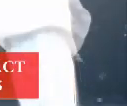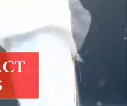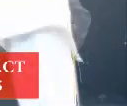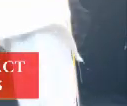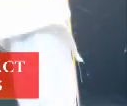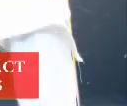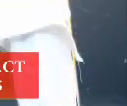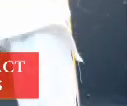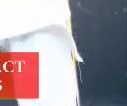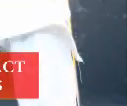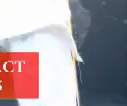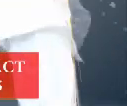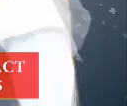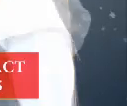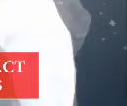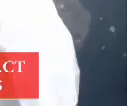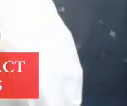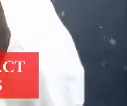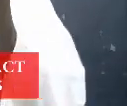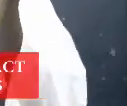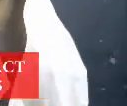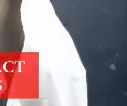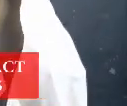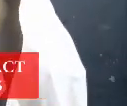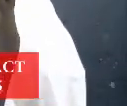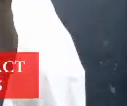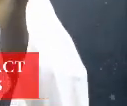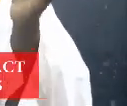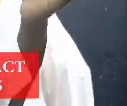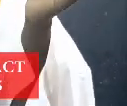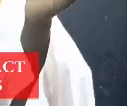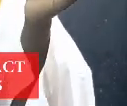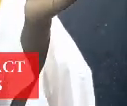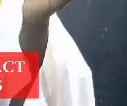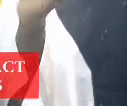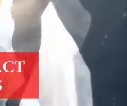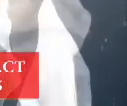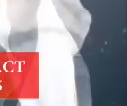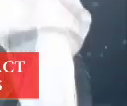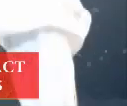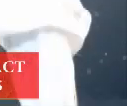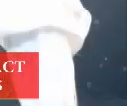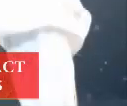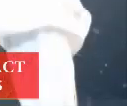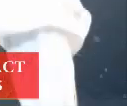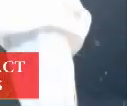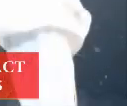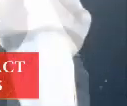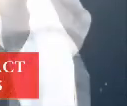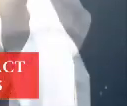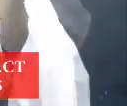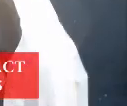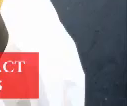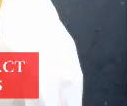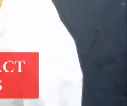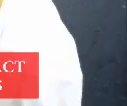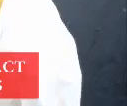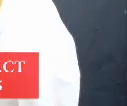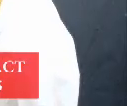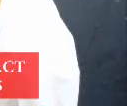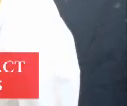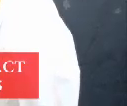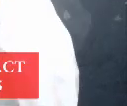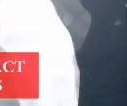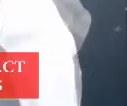yonantum. dinañ génn réew mi. diggante nit ki sax ak moromam. bàyyi daam am na ko tiit na lool ci diggante ak